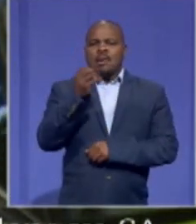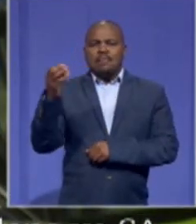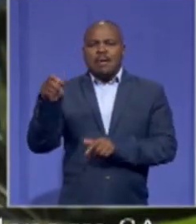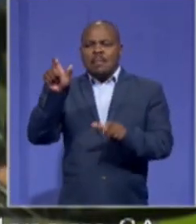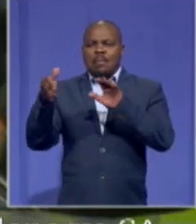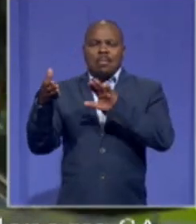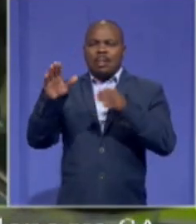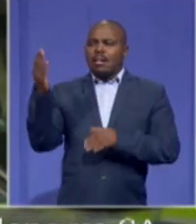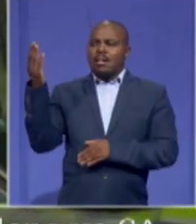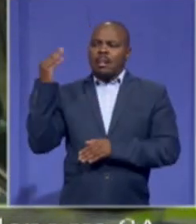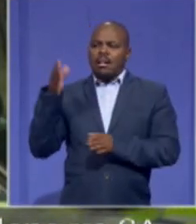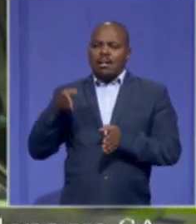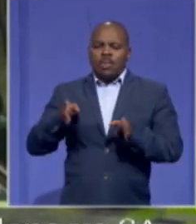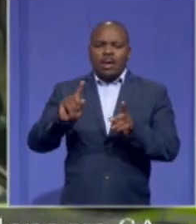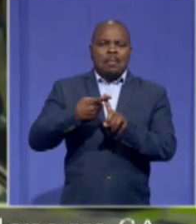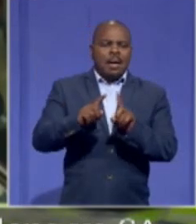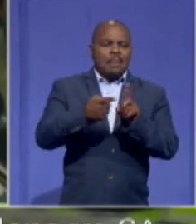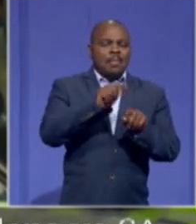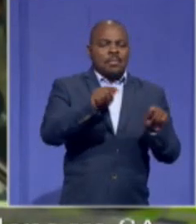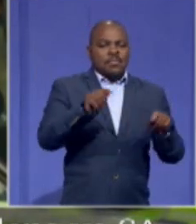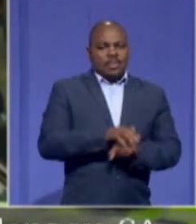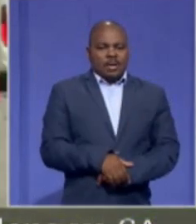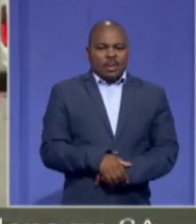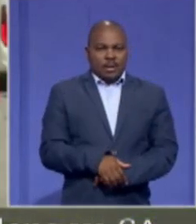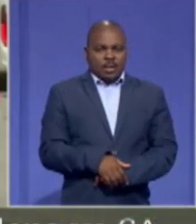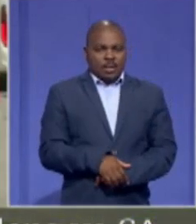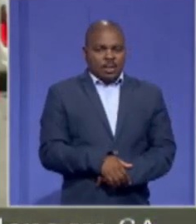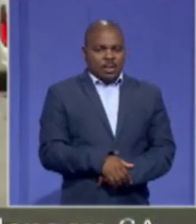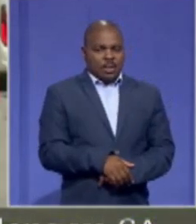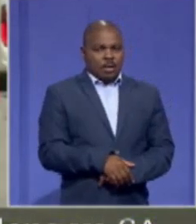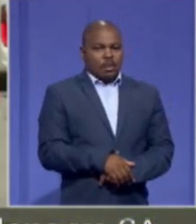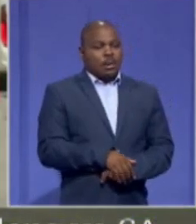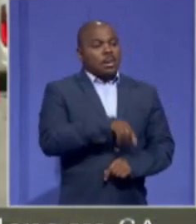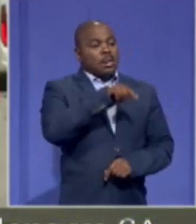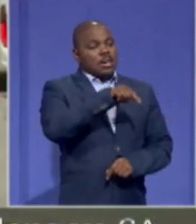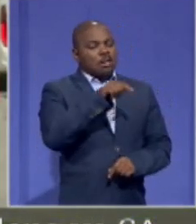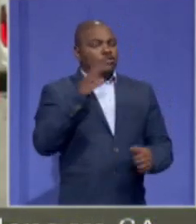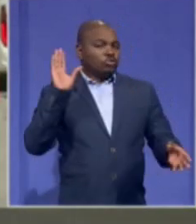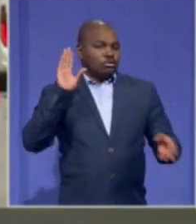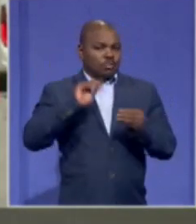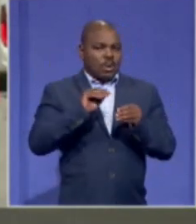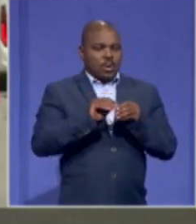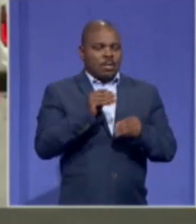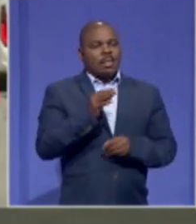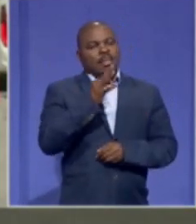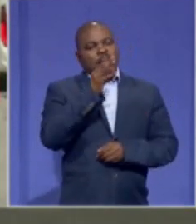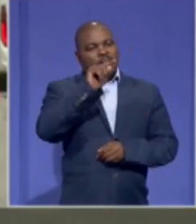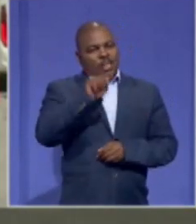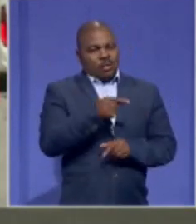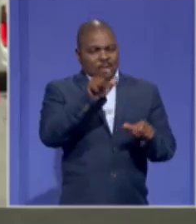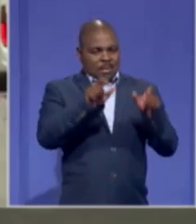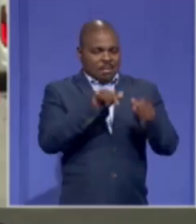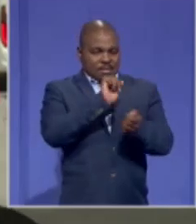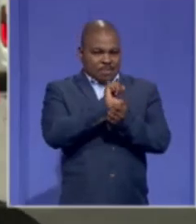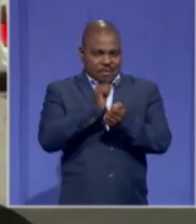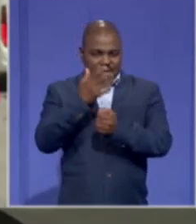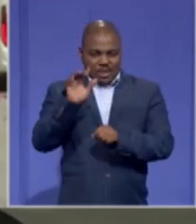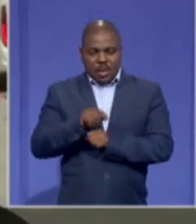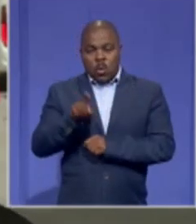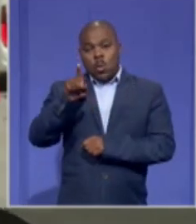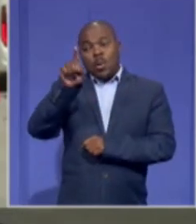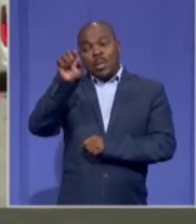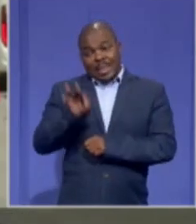dikotsing tsa mebileng. Through those operations, we have arrested 3,000 people, a third of the